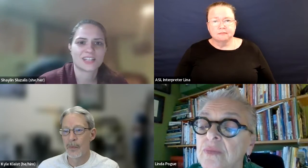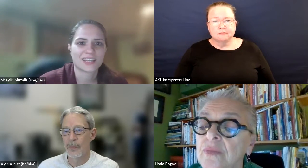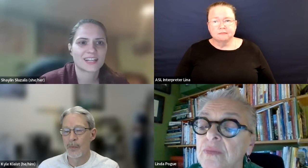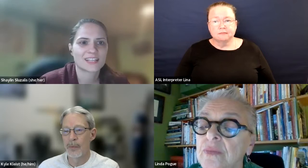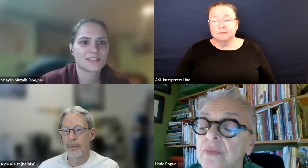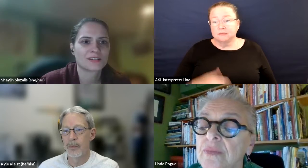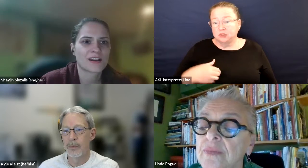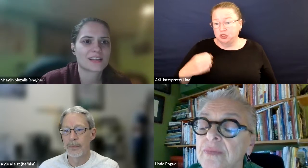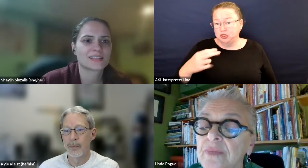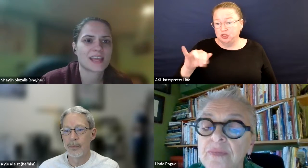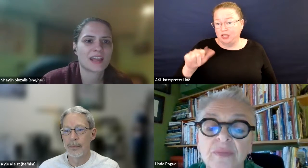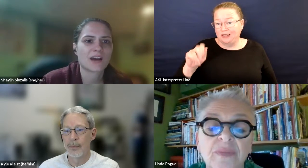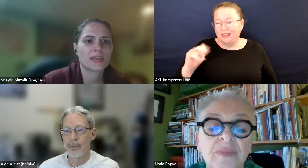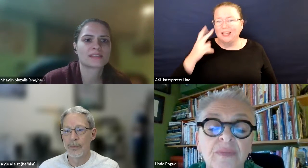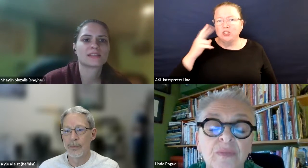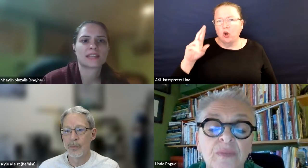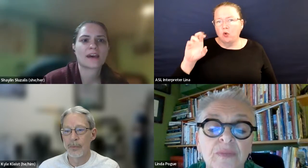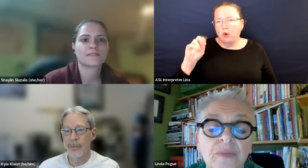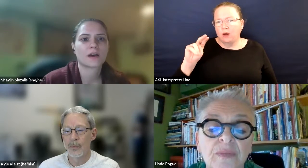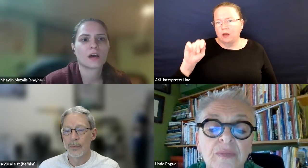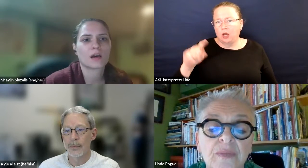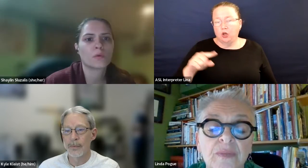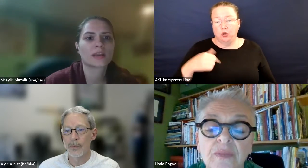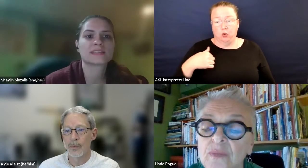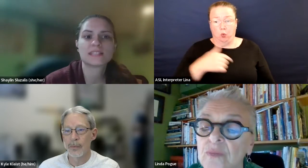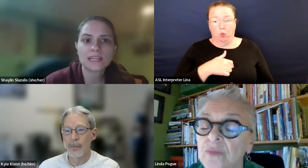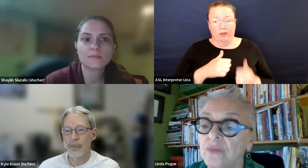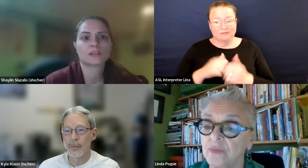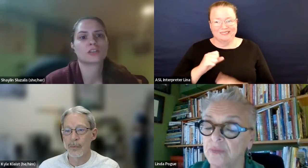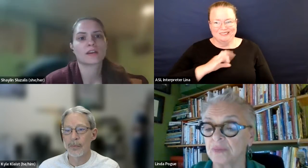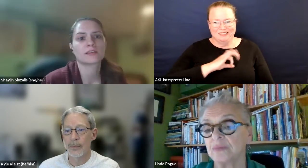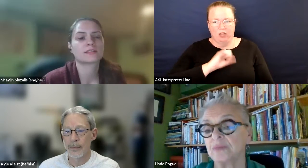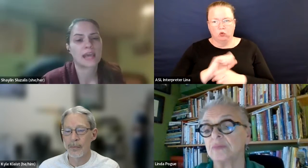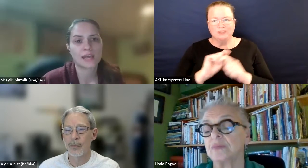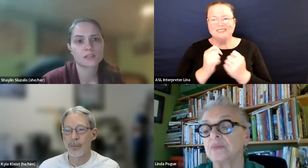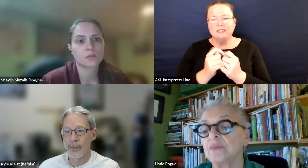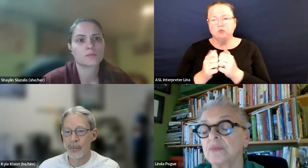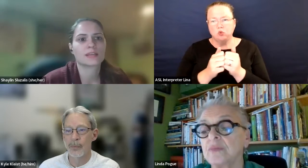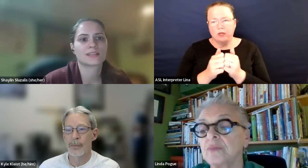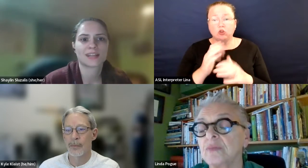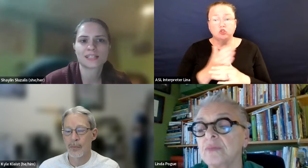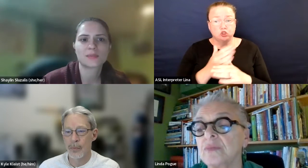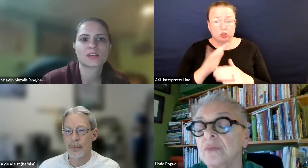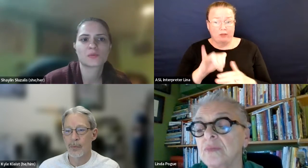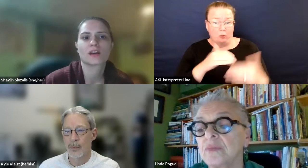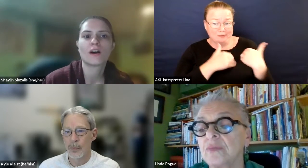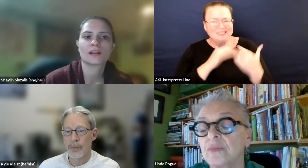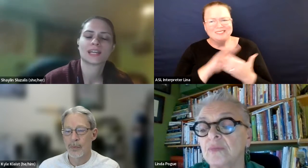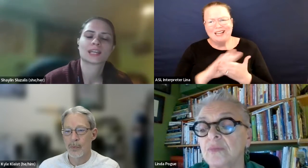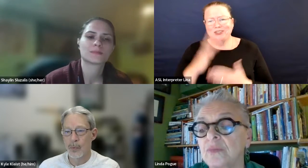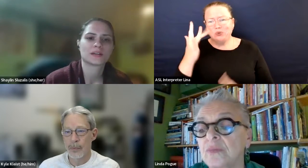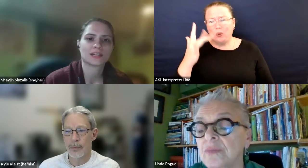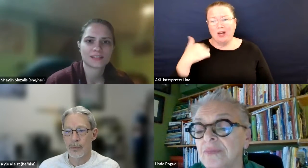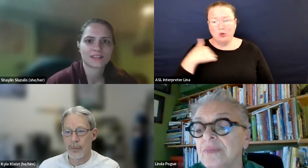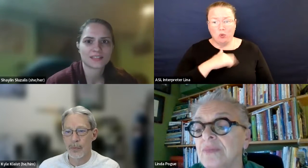This is Shaylin, and I see Renata saying we as a staff work as a team and share this task, which makes it nice because we are all